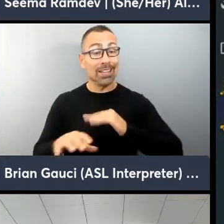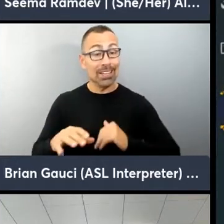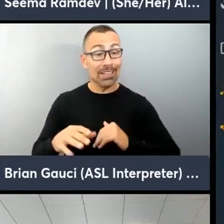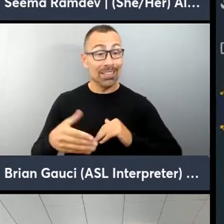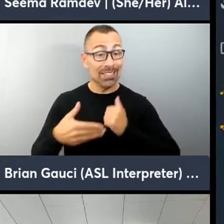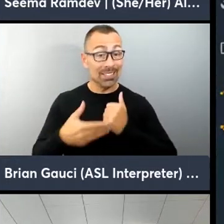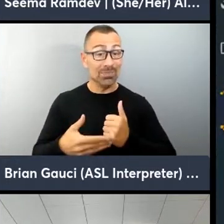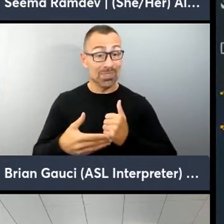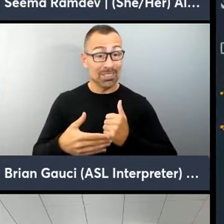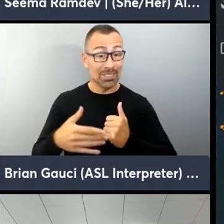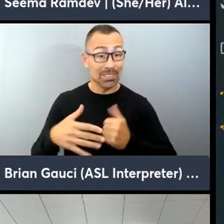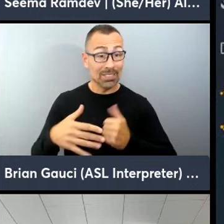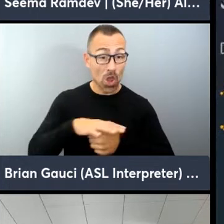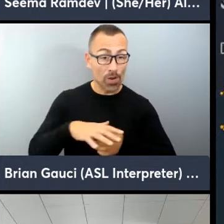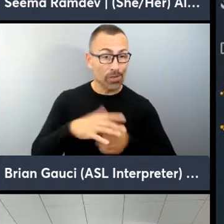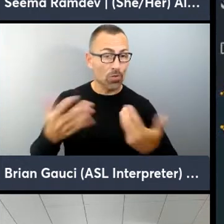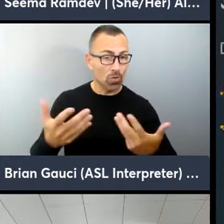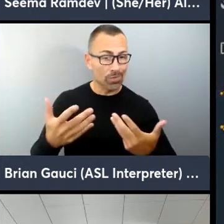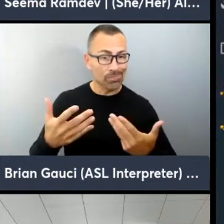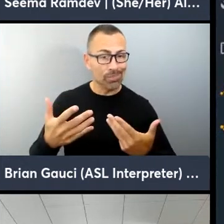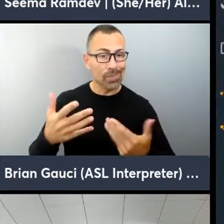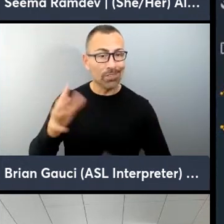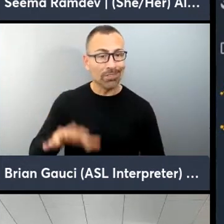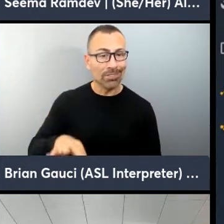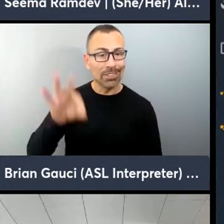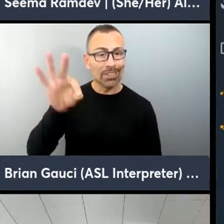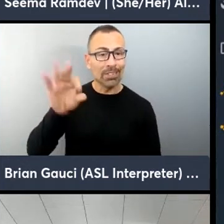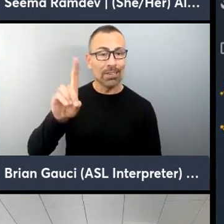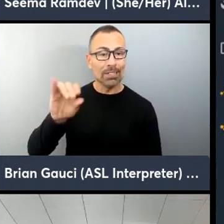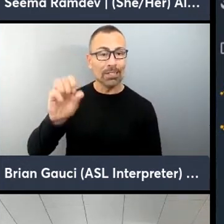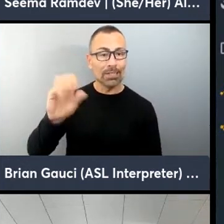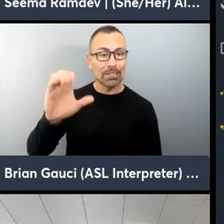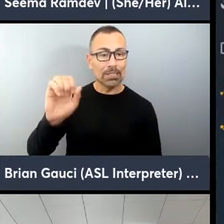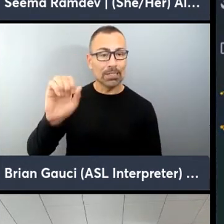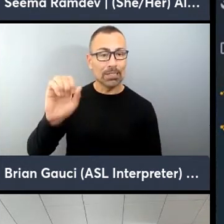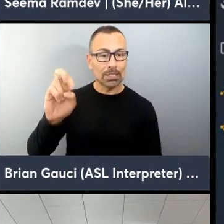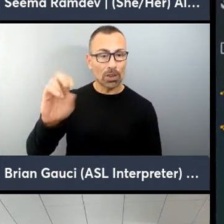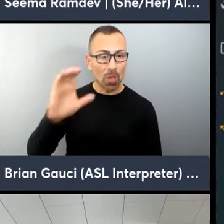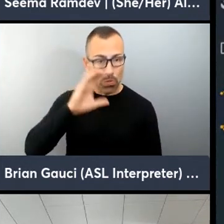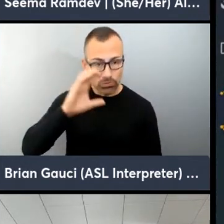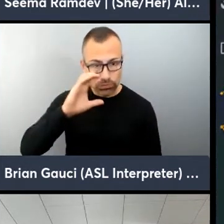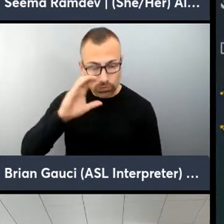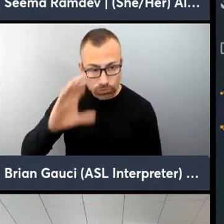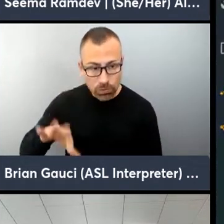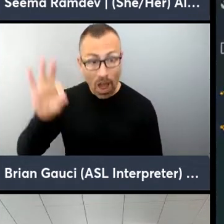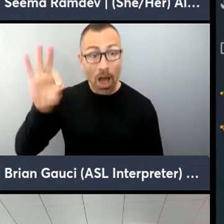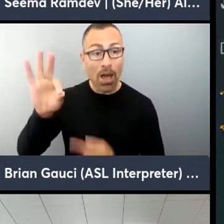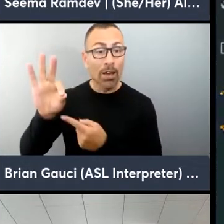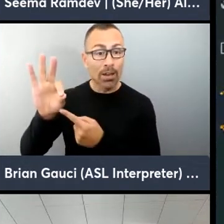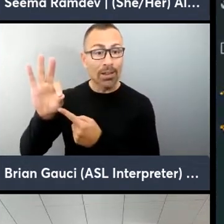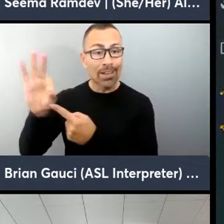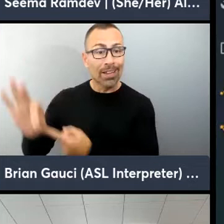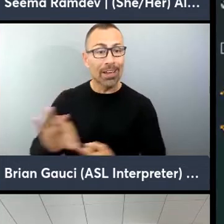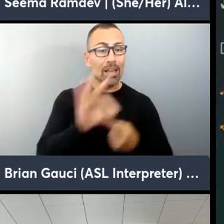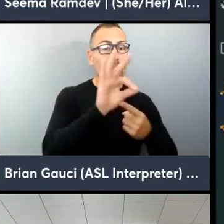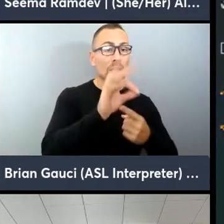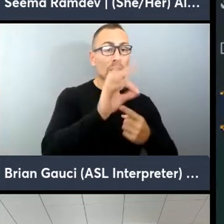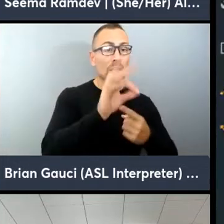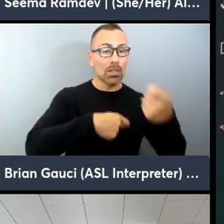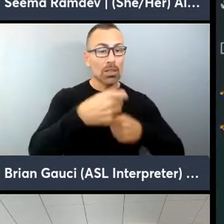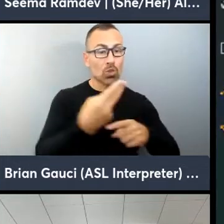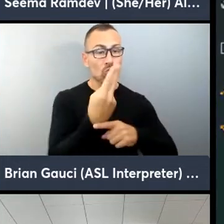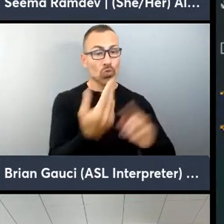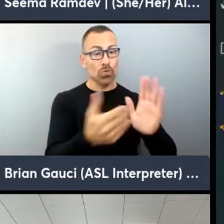area of discovery and reuse, right? So you can see that I don't have any description or